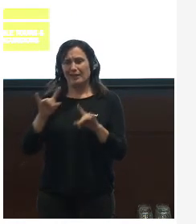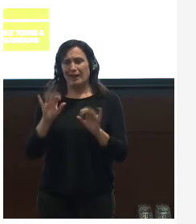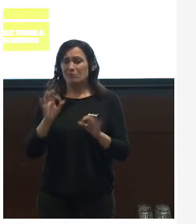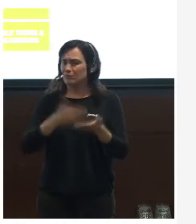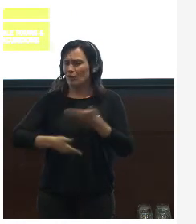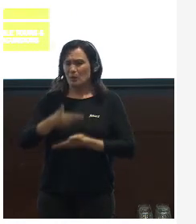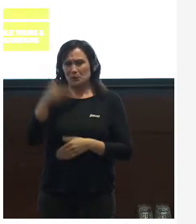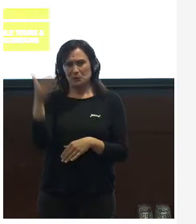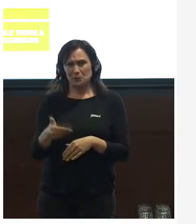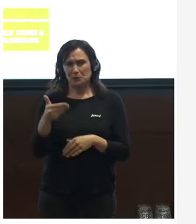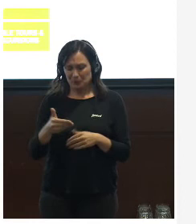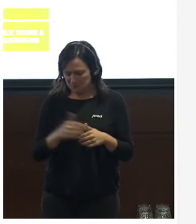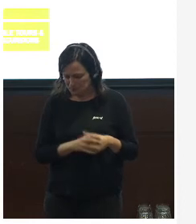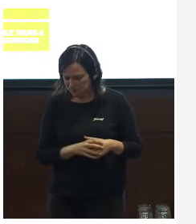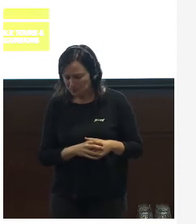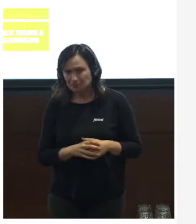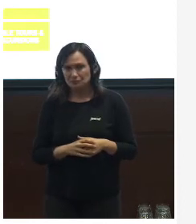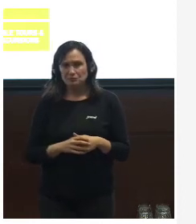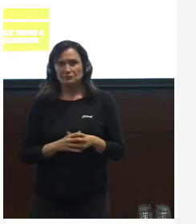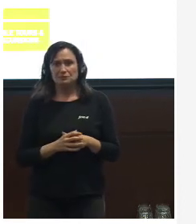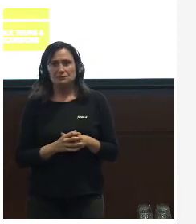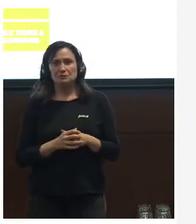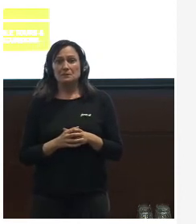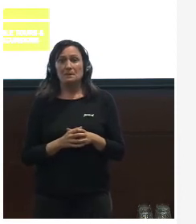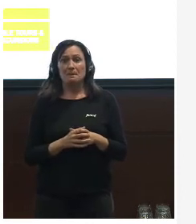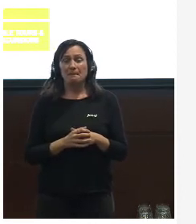Then, what do we do?